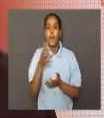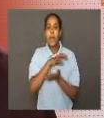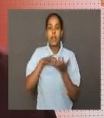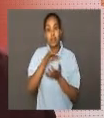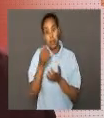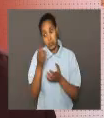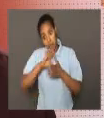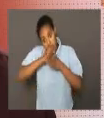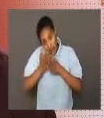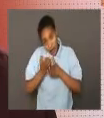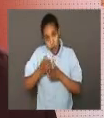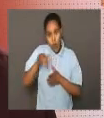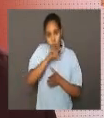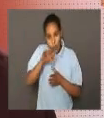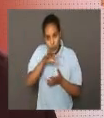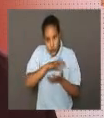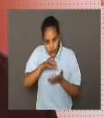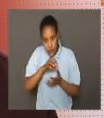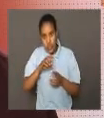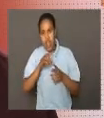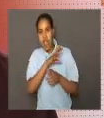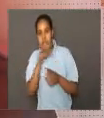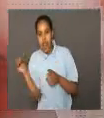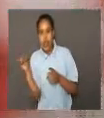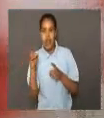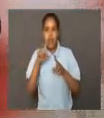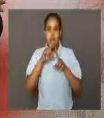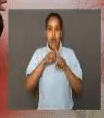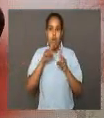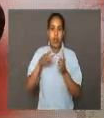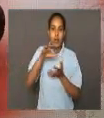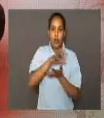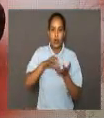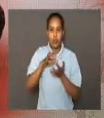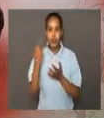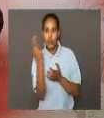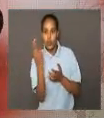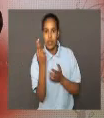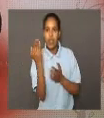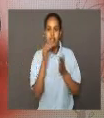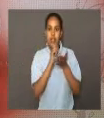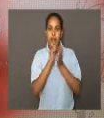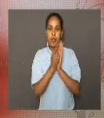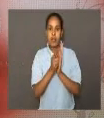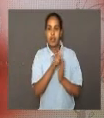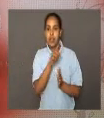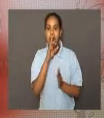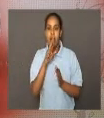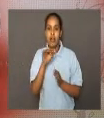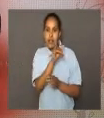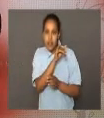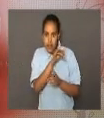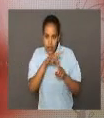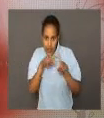either homogeneous or heterogeneous. Please use examples that are different